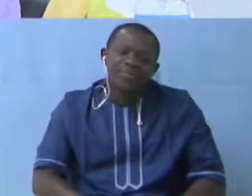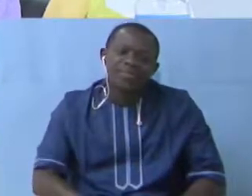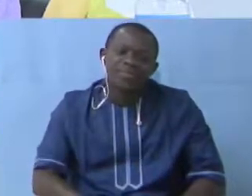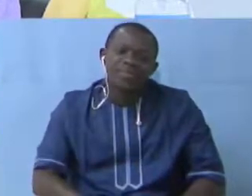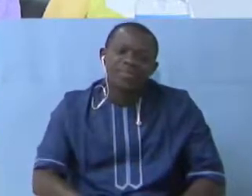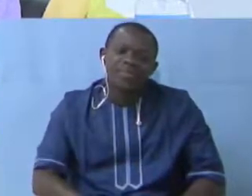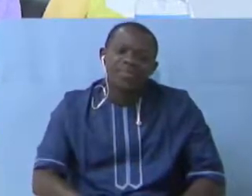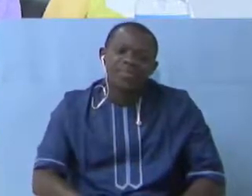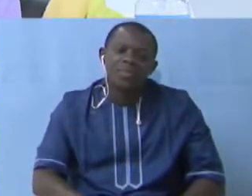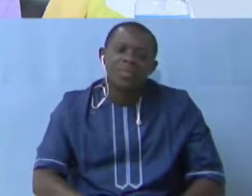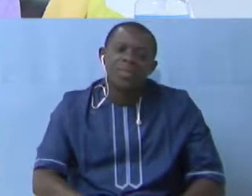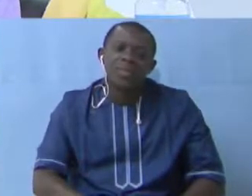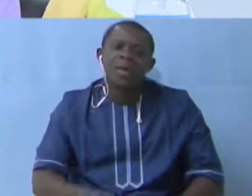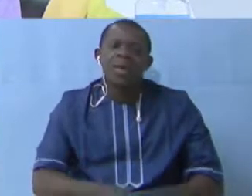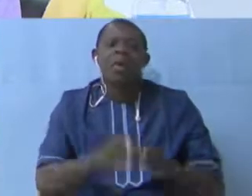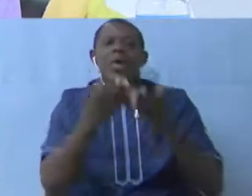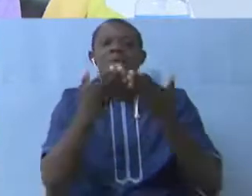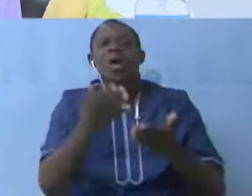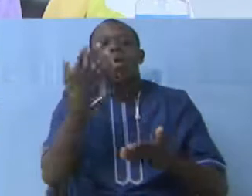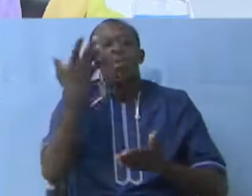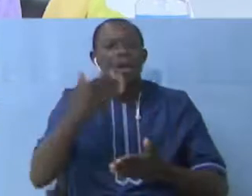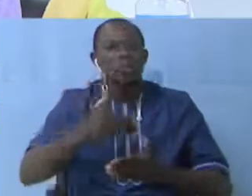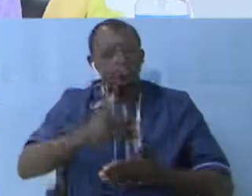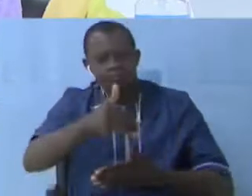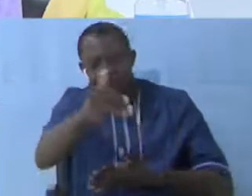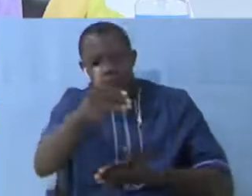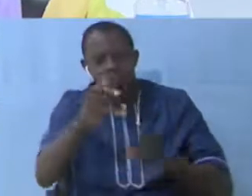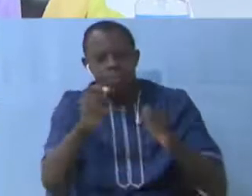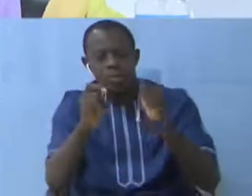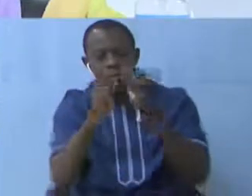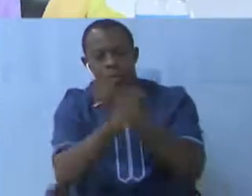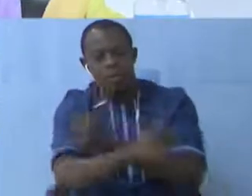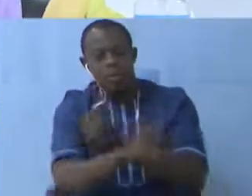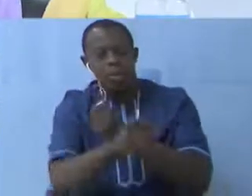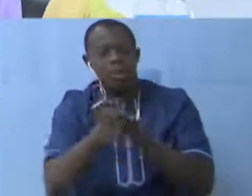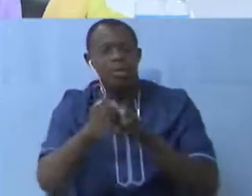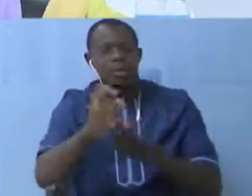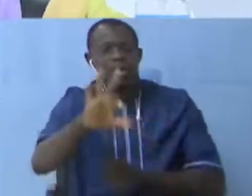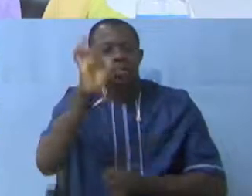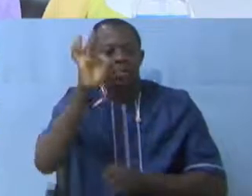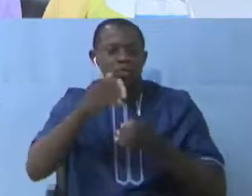when he changed his mind, I